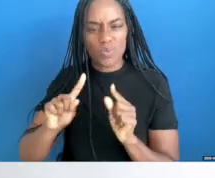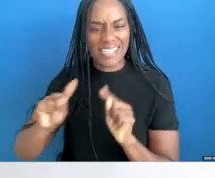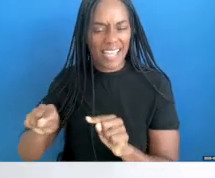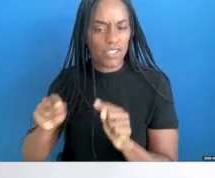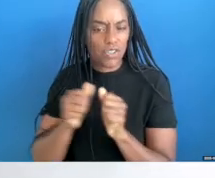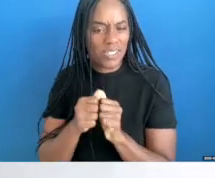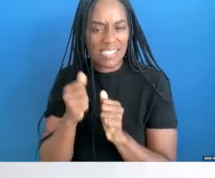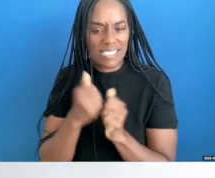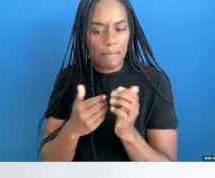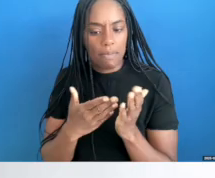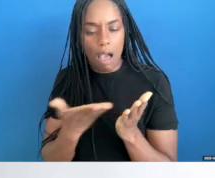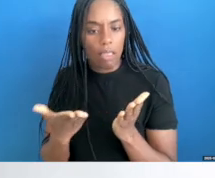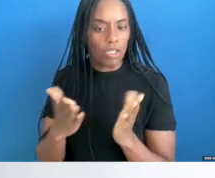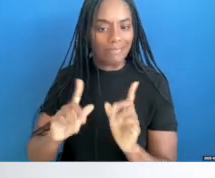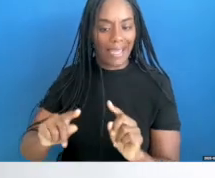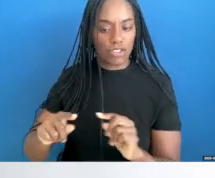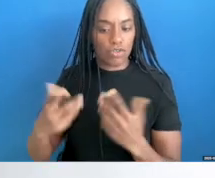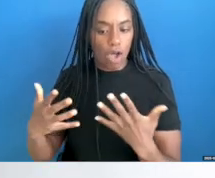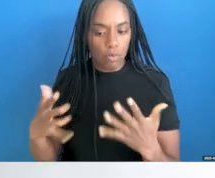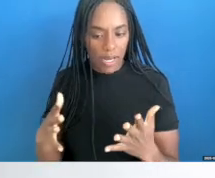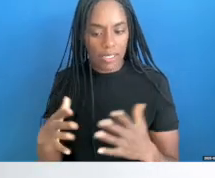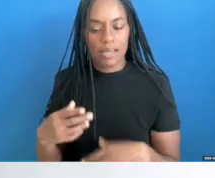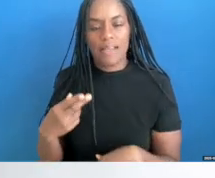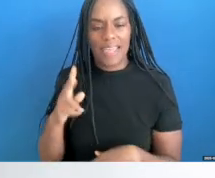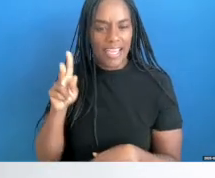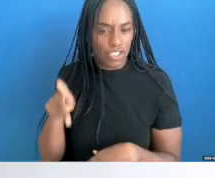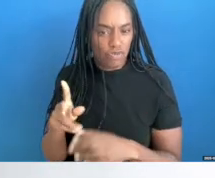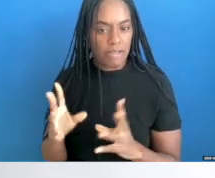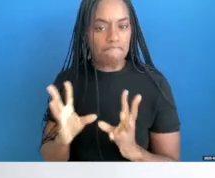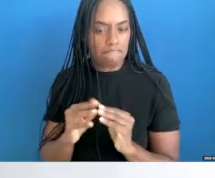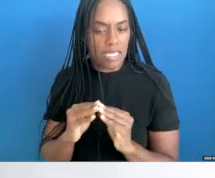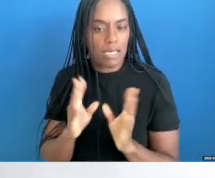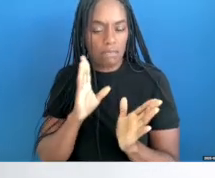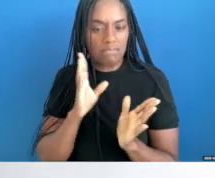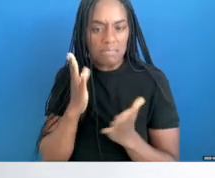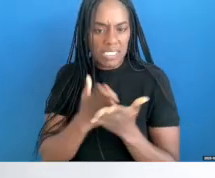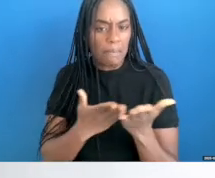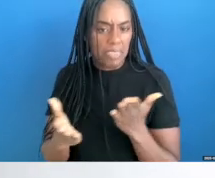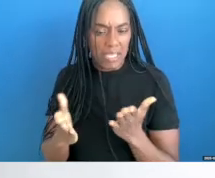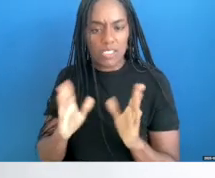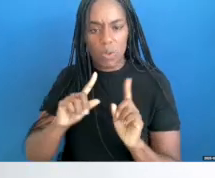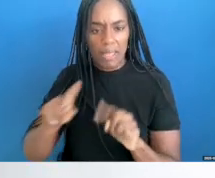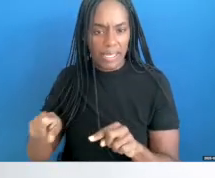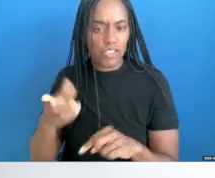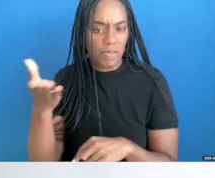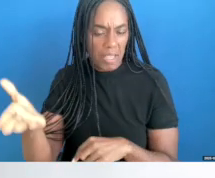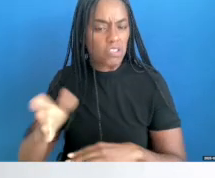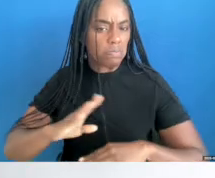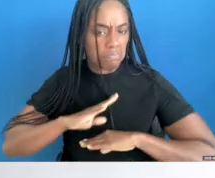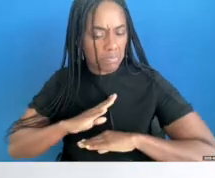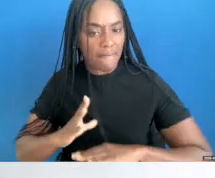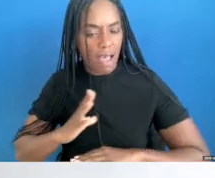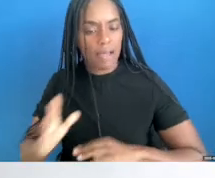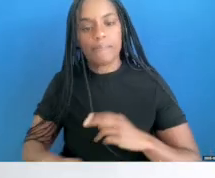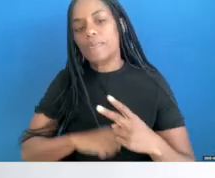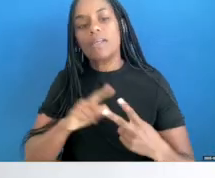reopening of HFIP and capacity that will be made available there. So I'll take that as satisfied for today. Second question